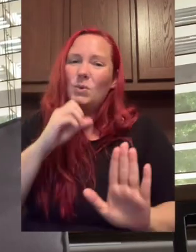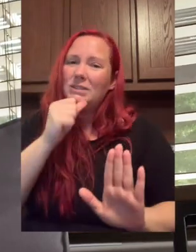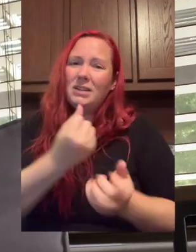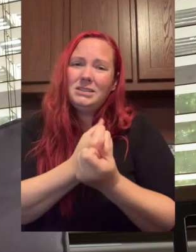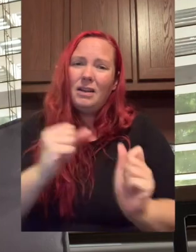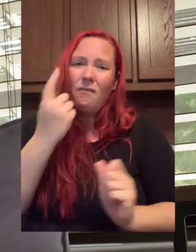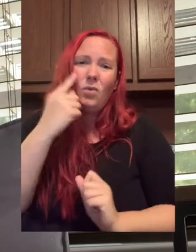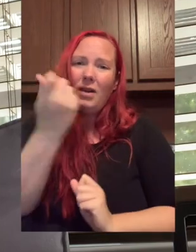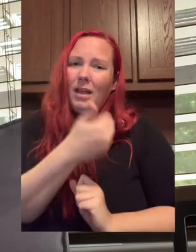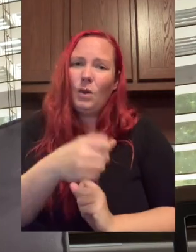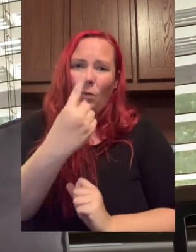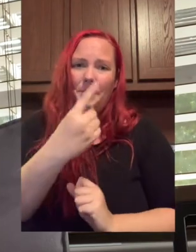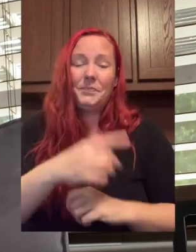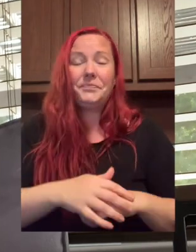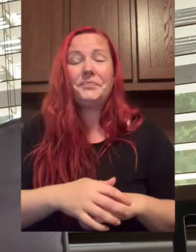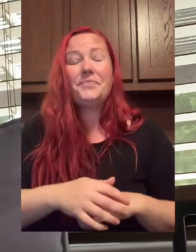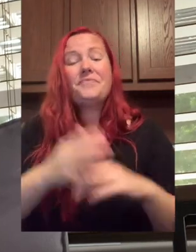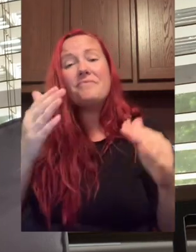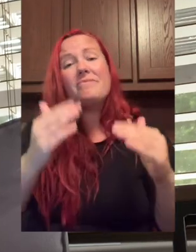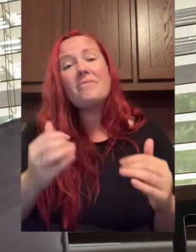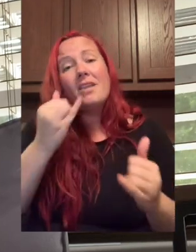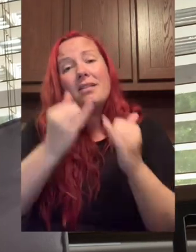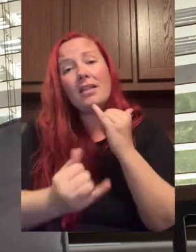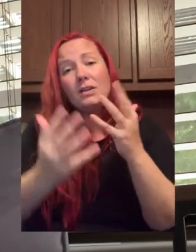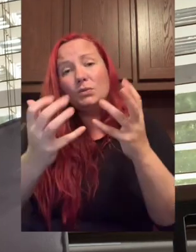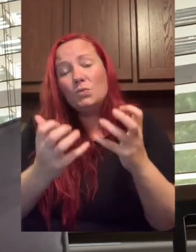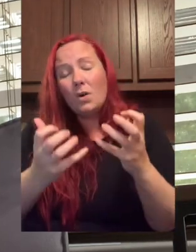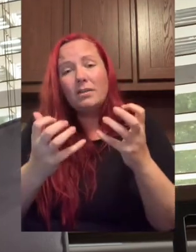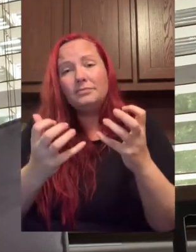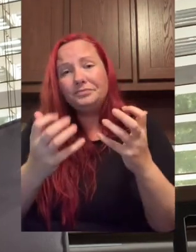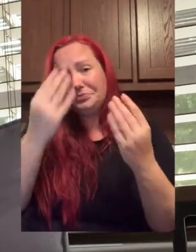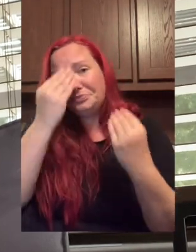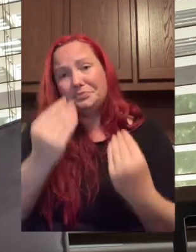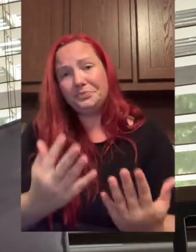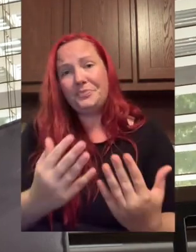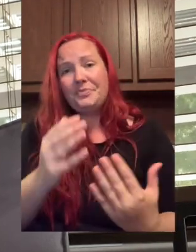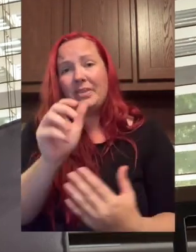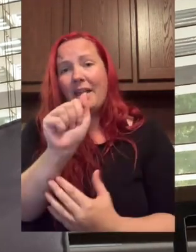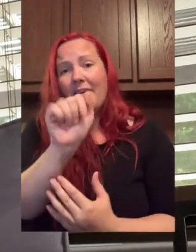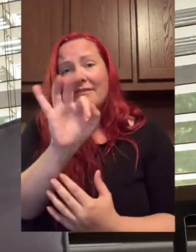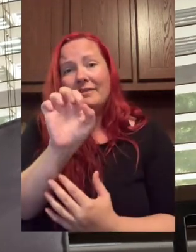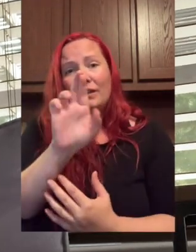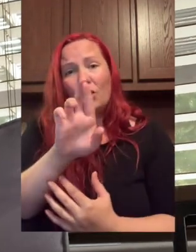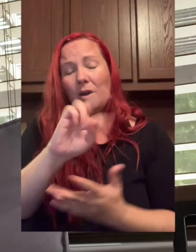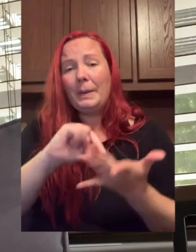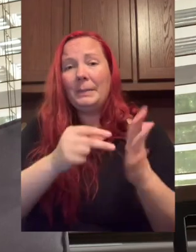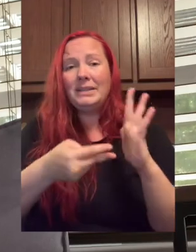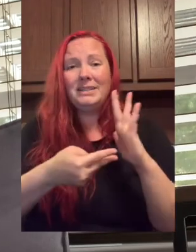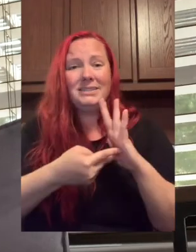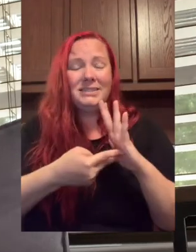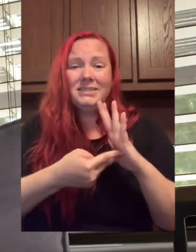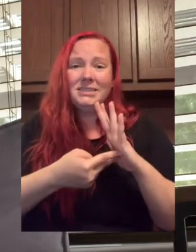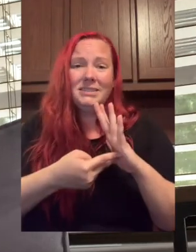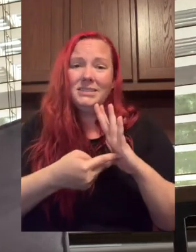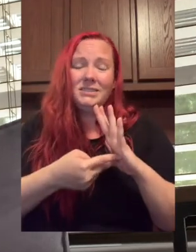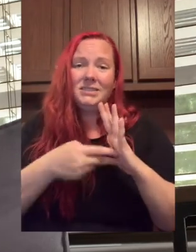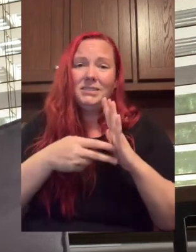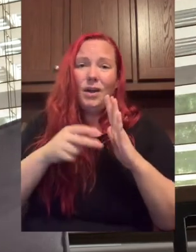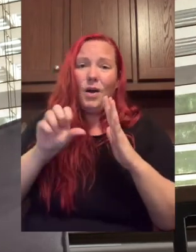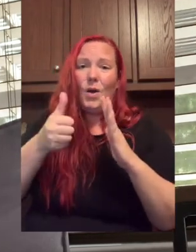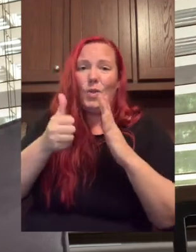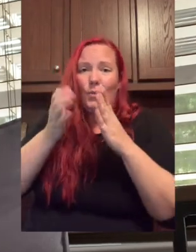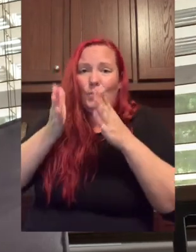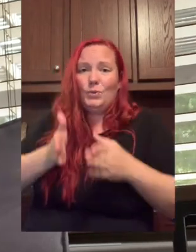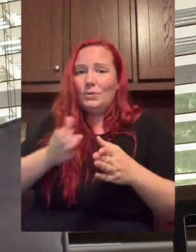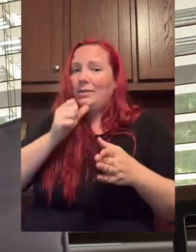disrespected, is being made to look stupid or unimportant or uncared for, being deceived. That will never feel okay